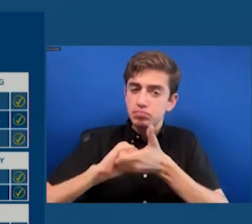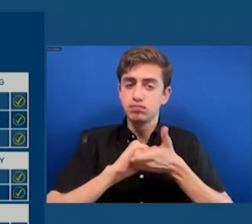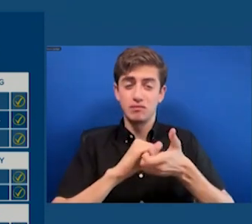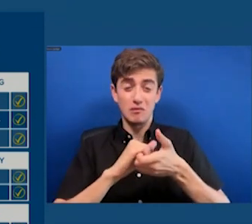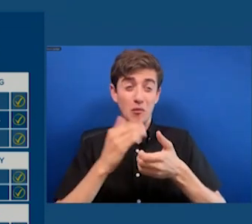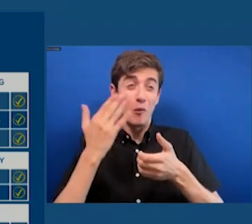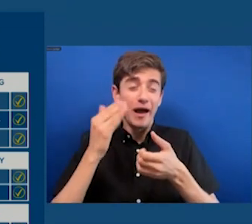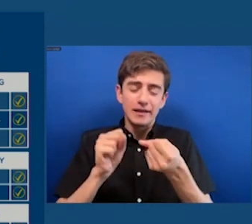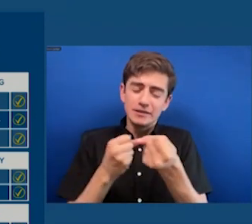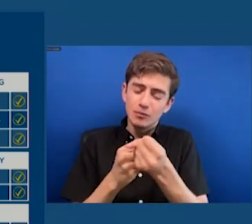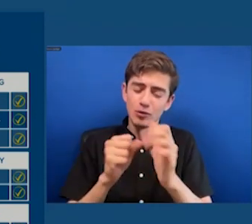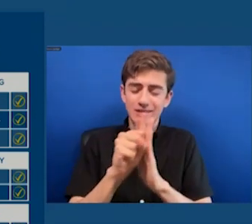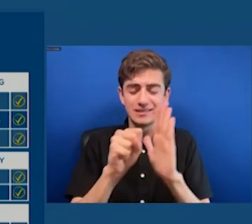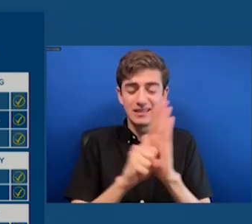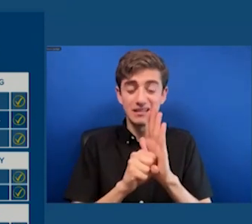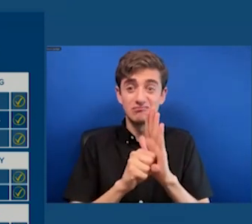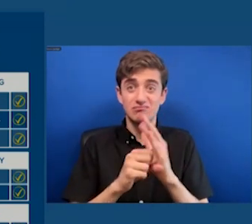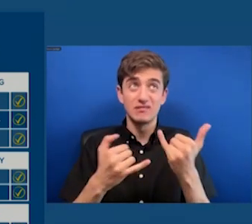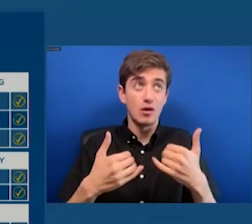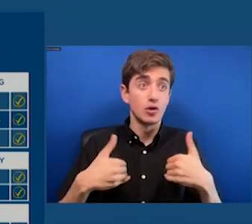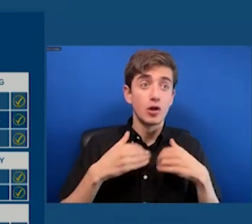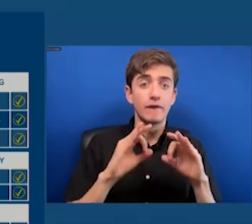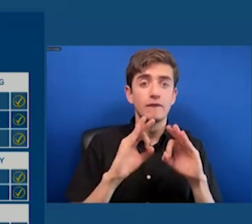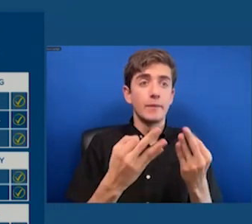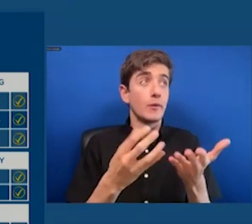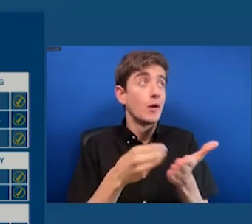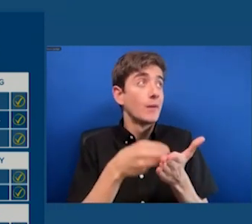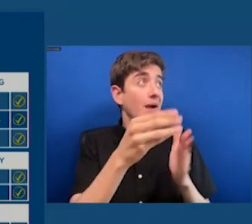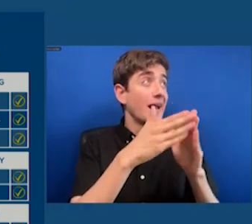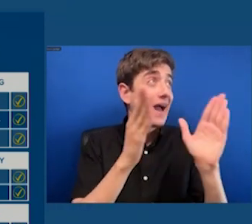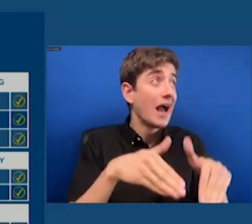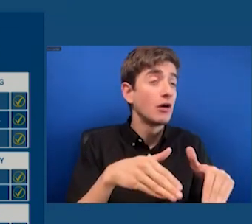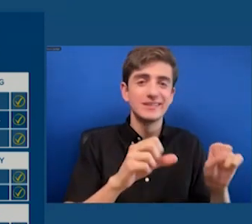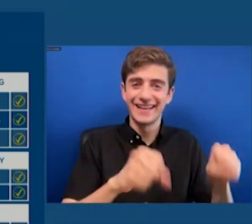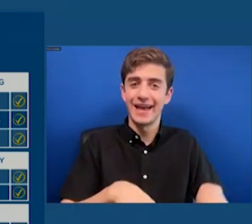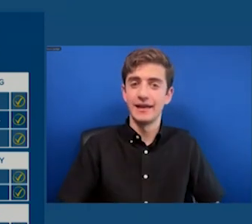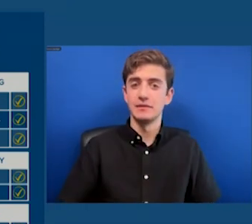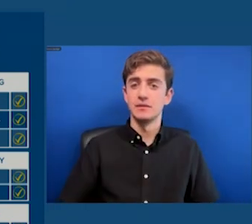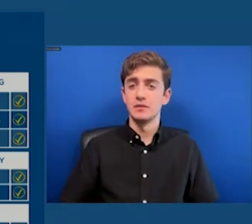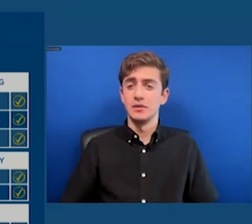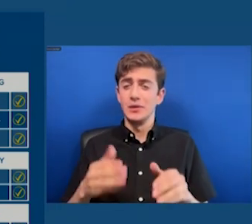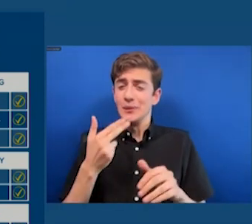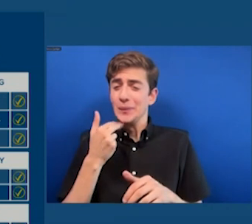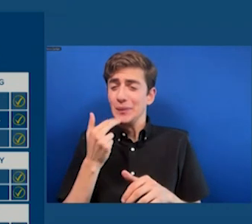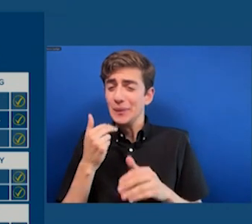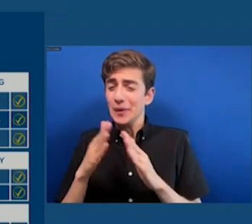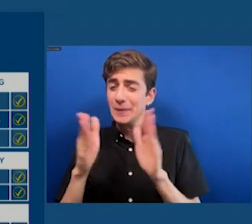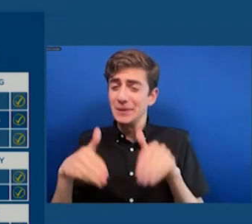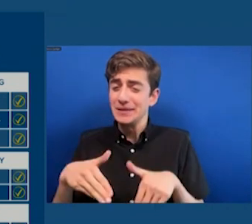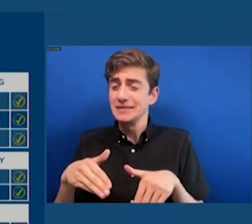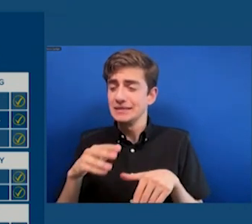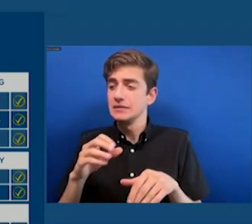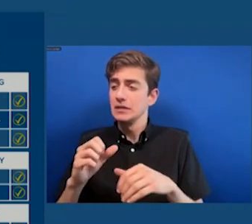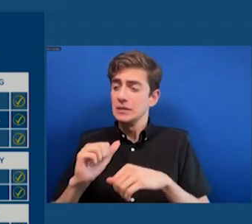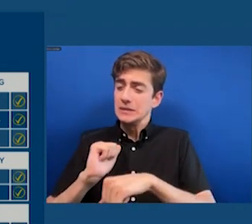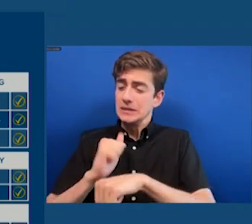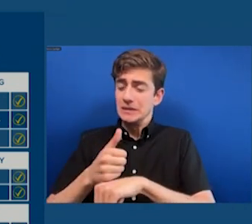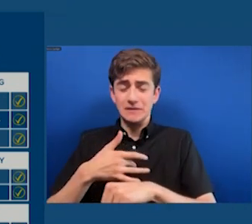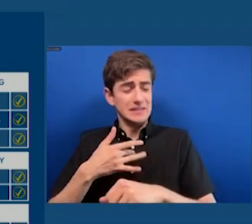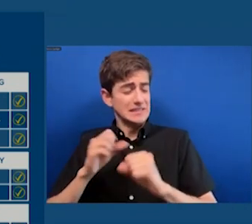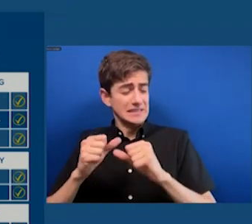that first home in a community they want to. Mom and pop retail shops will find peace of mind and focus on what they do